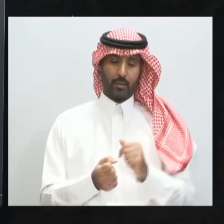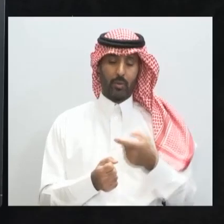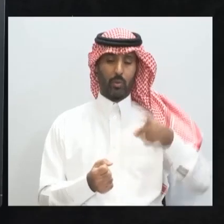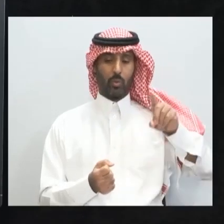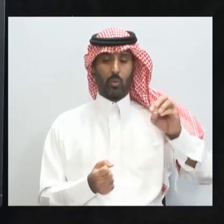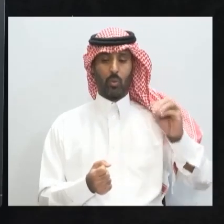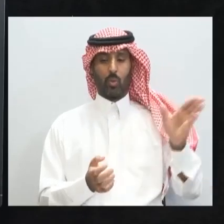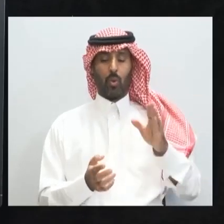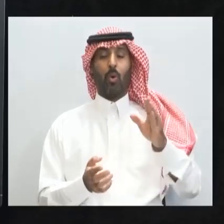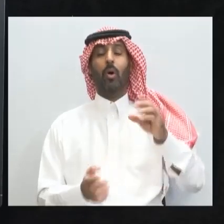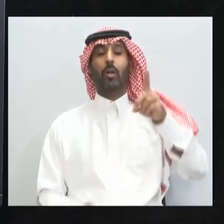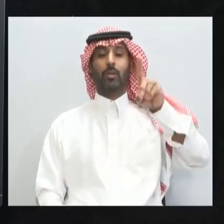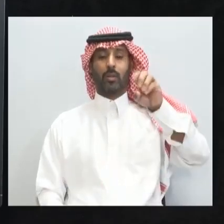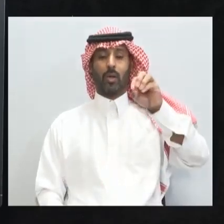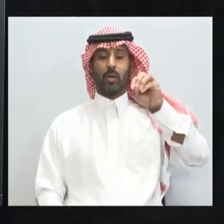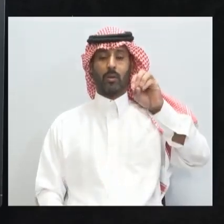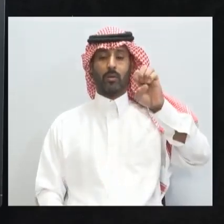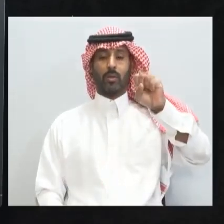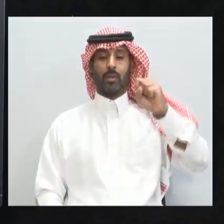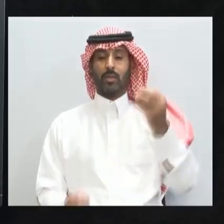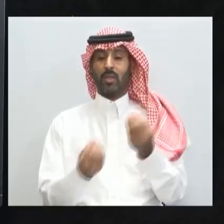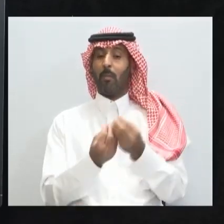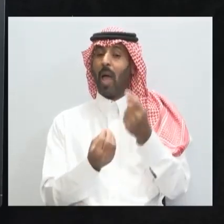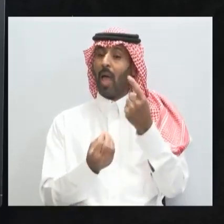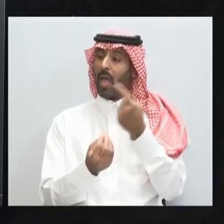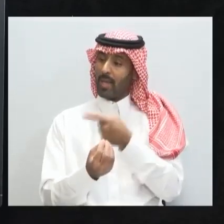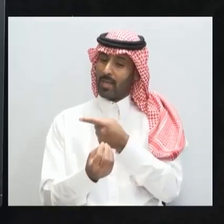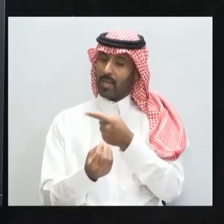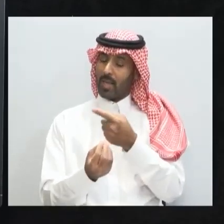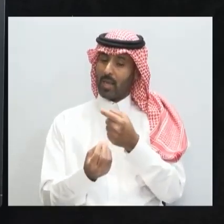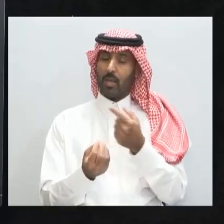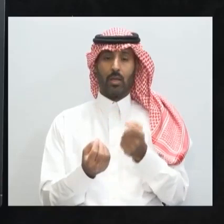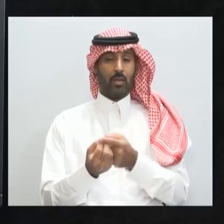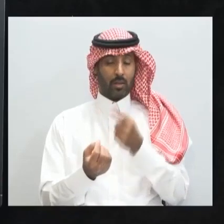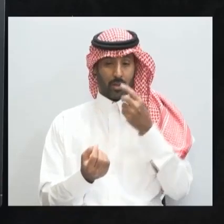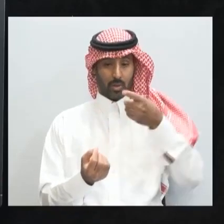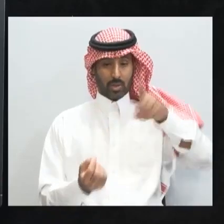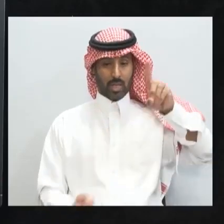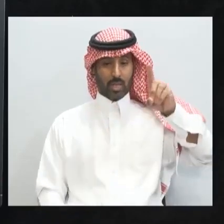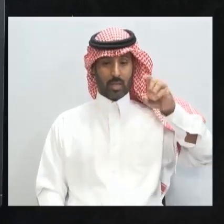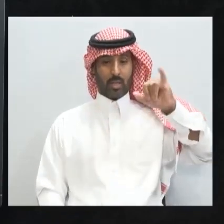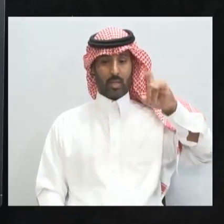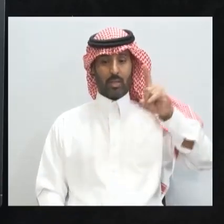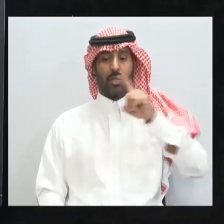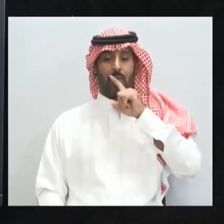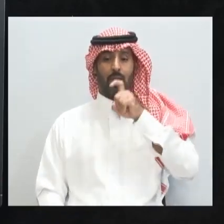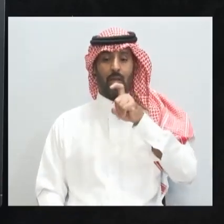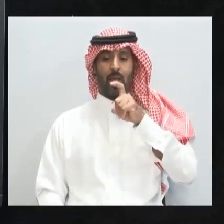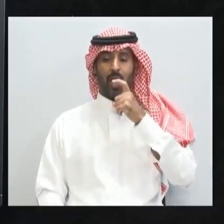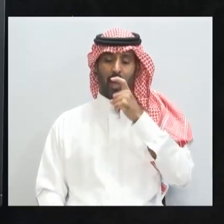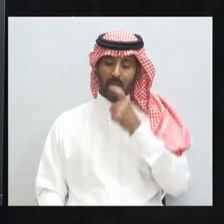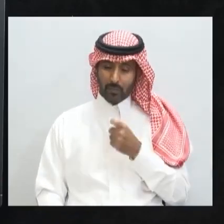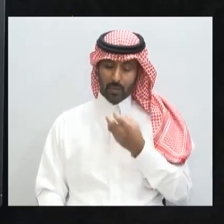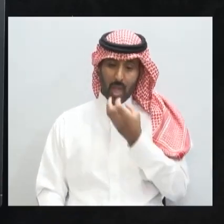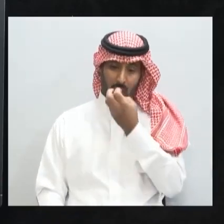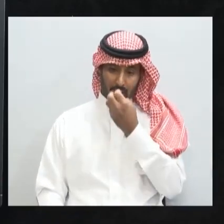does, or did. They can be applied within the sentences. So the first one, he eats shrimp. From the verb, you can